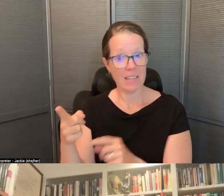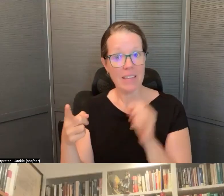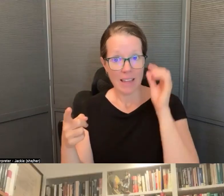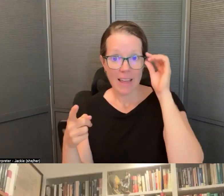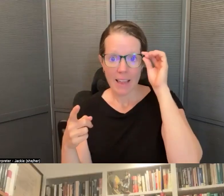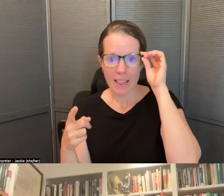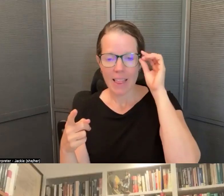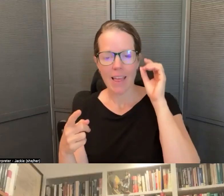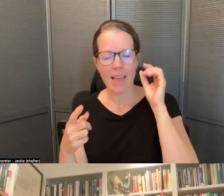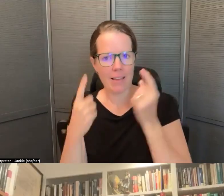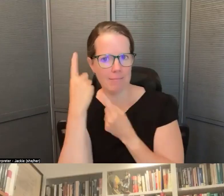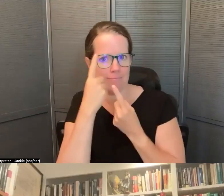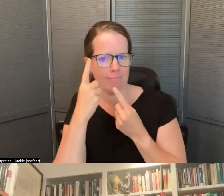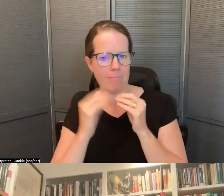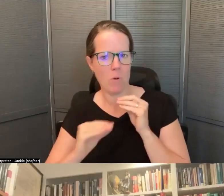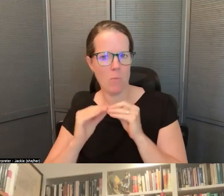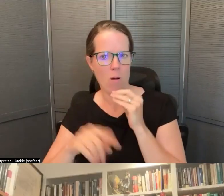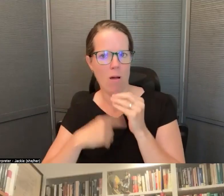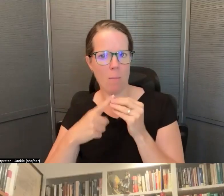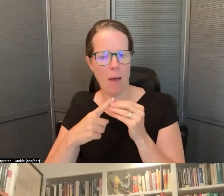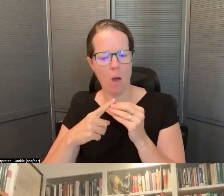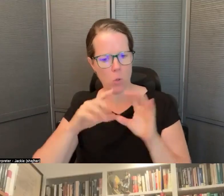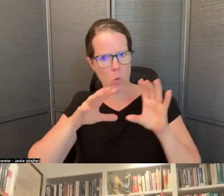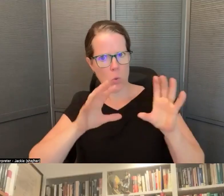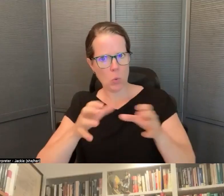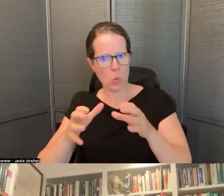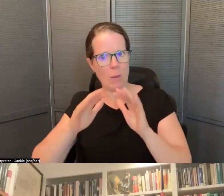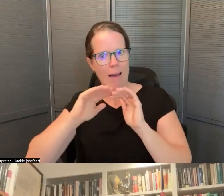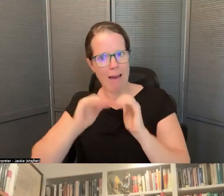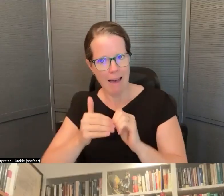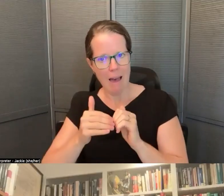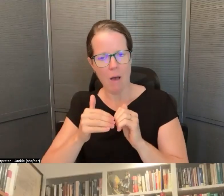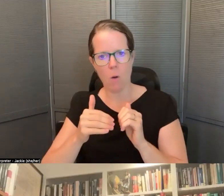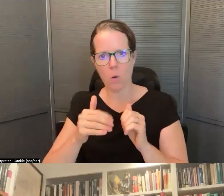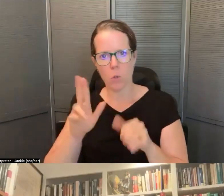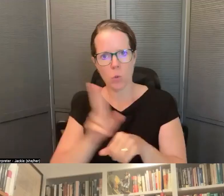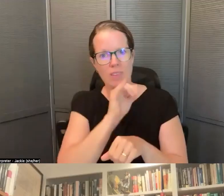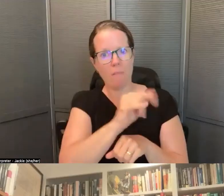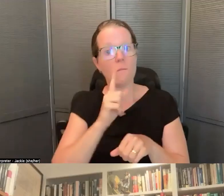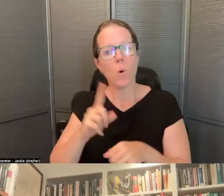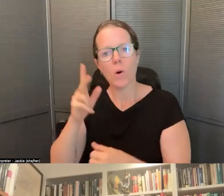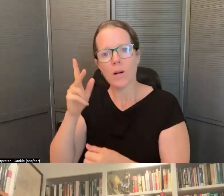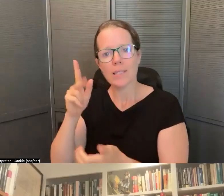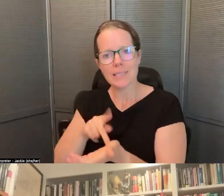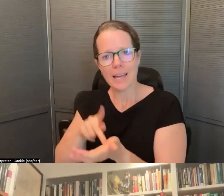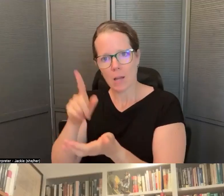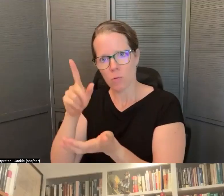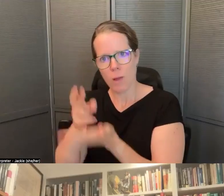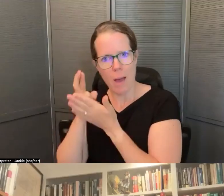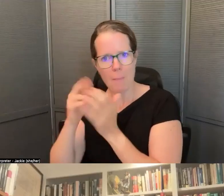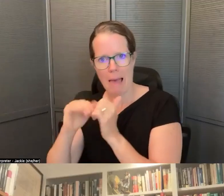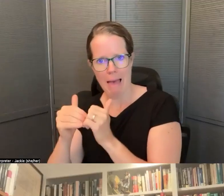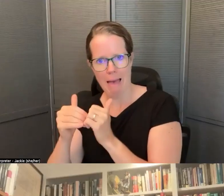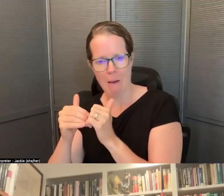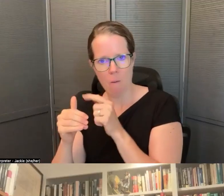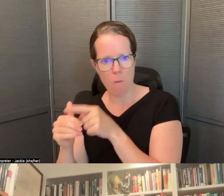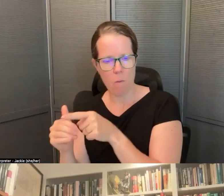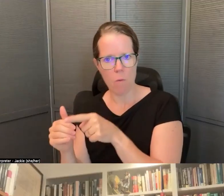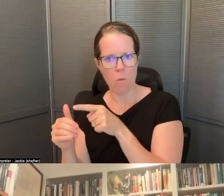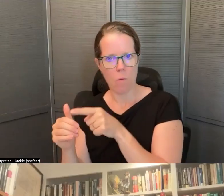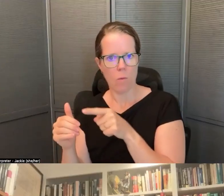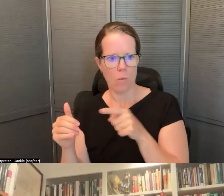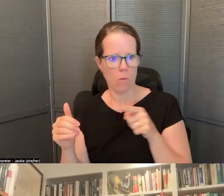in psychiatric rehabilitation there in the agency. And so I think that this very positive experience